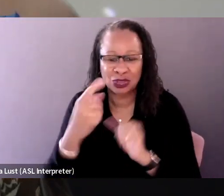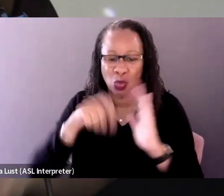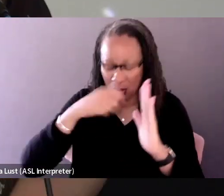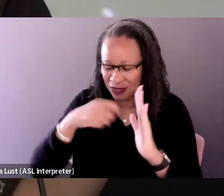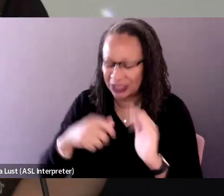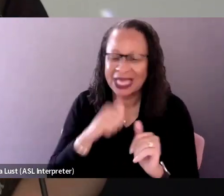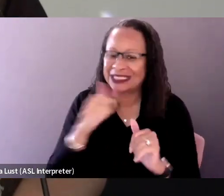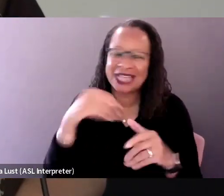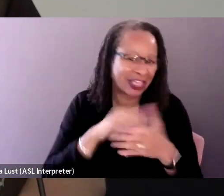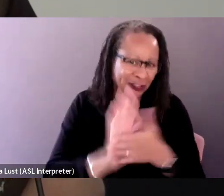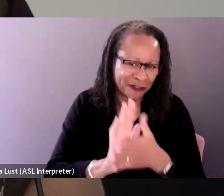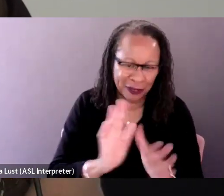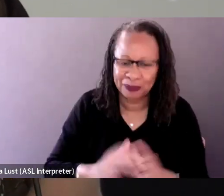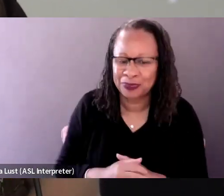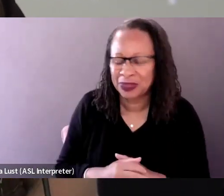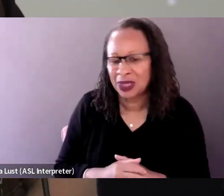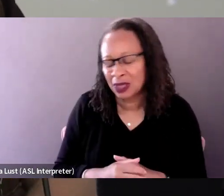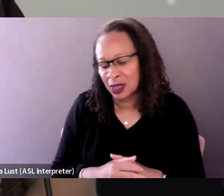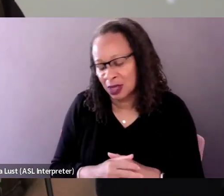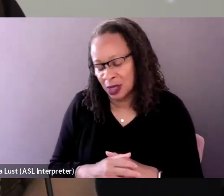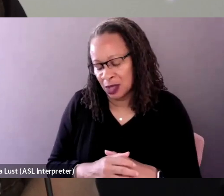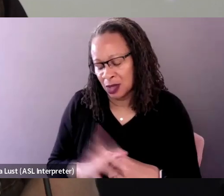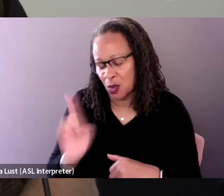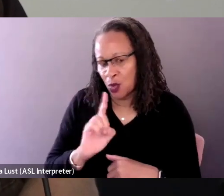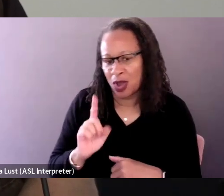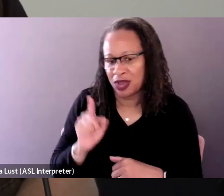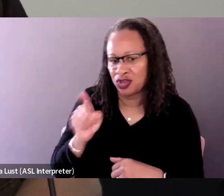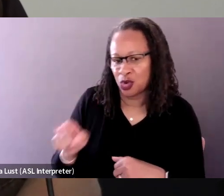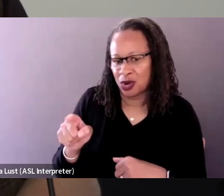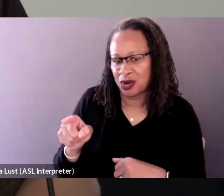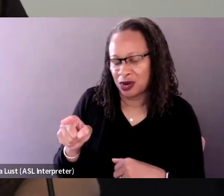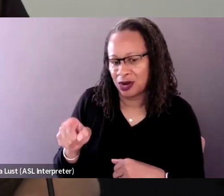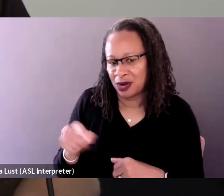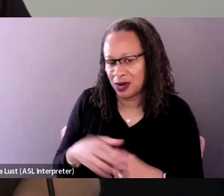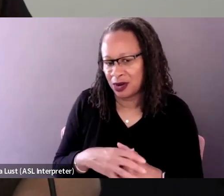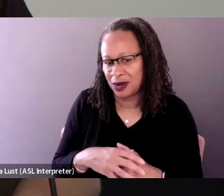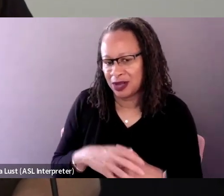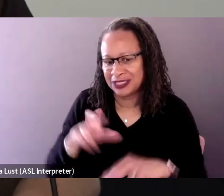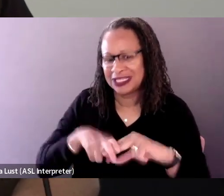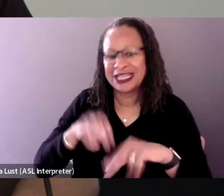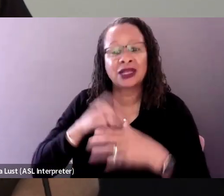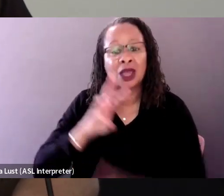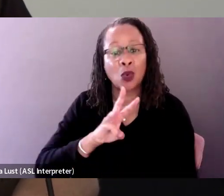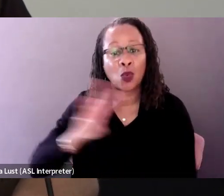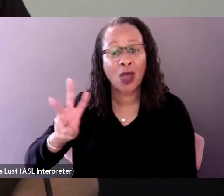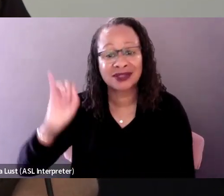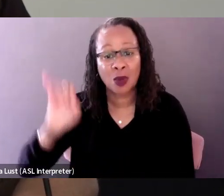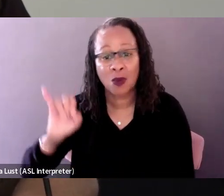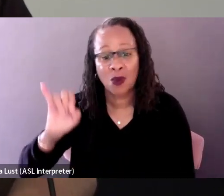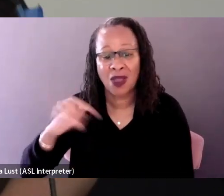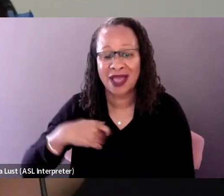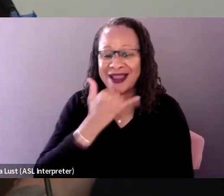the film, where you're skating in West Oakland, and I accidentally shot